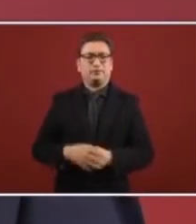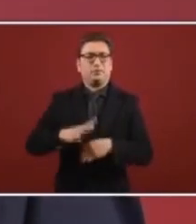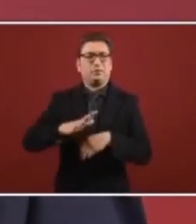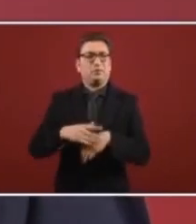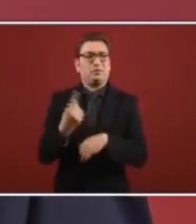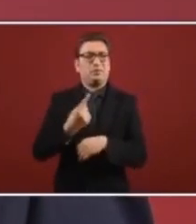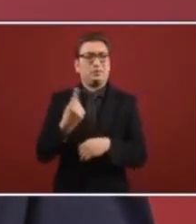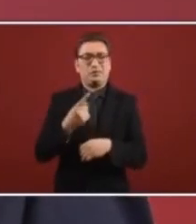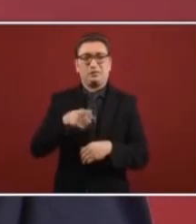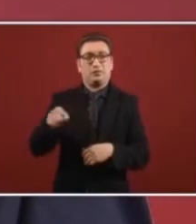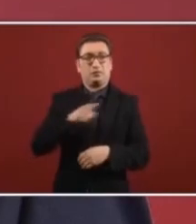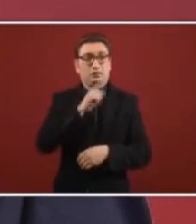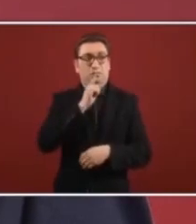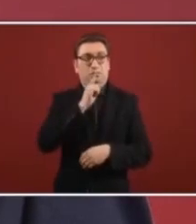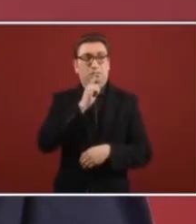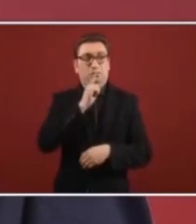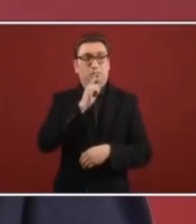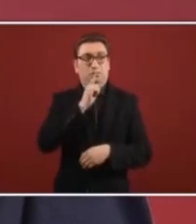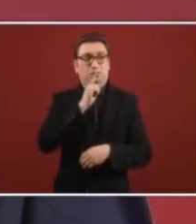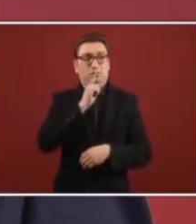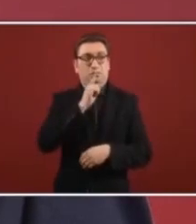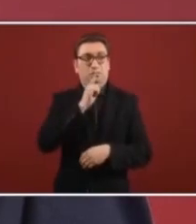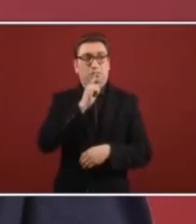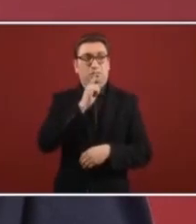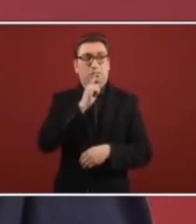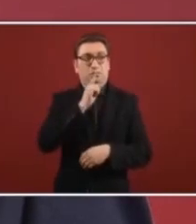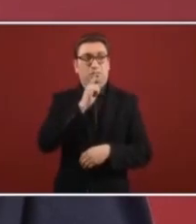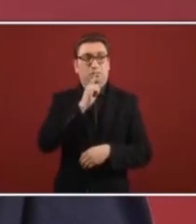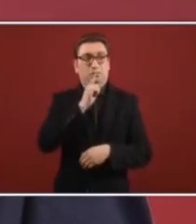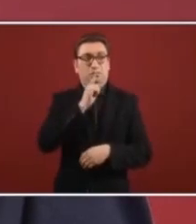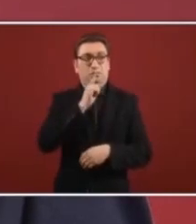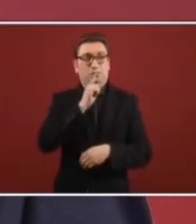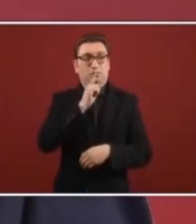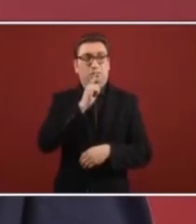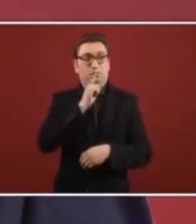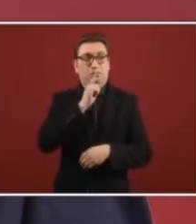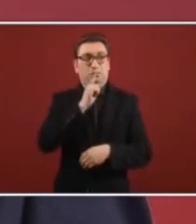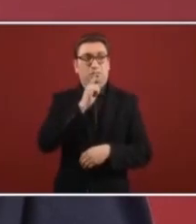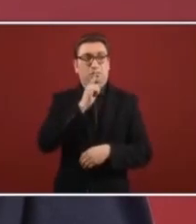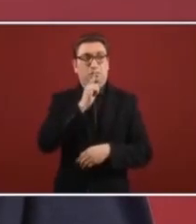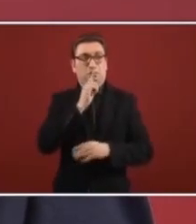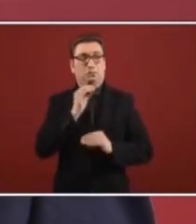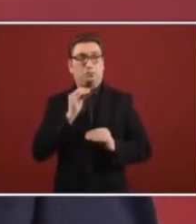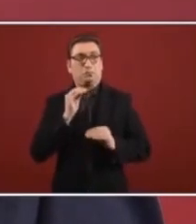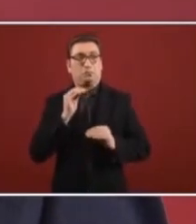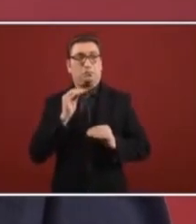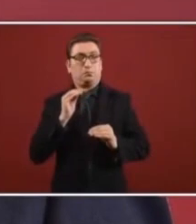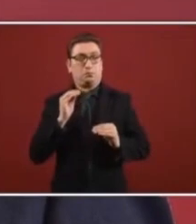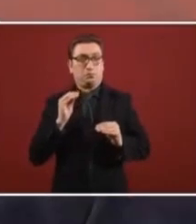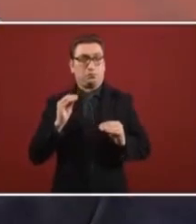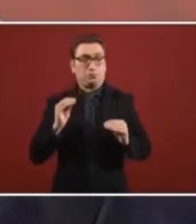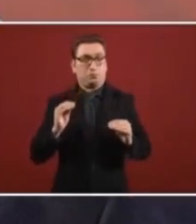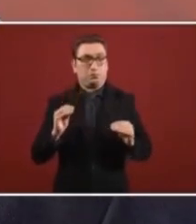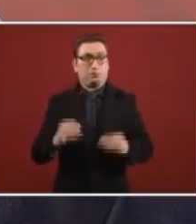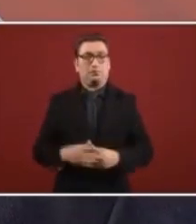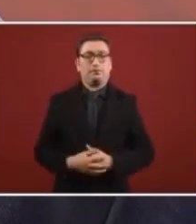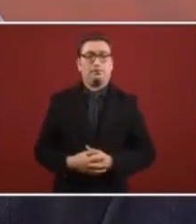porque se quedaron callados because they remained quiet in the past